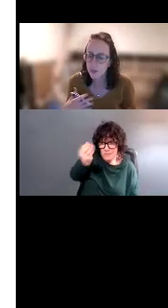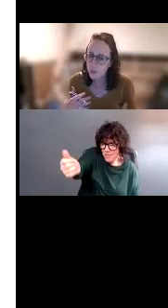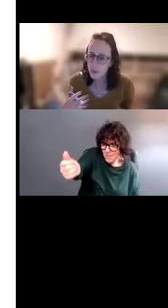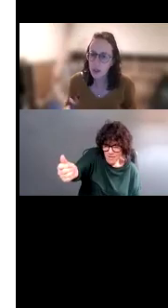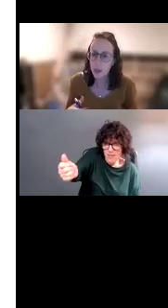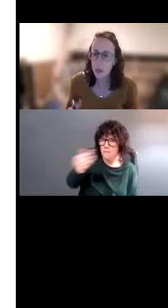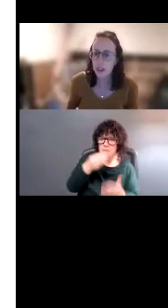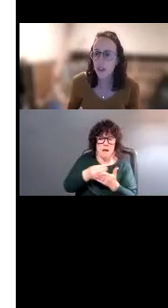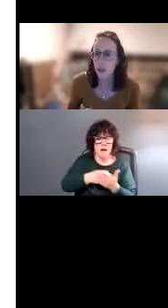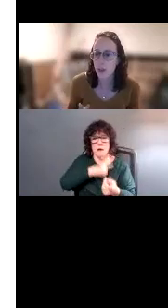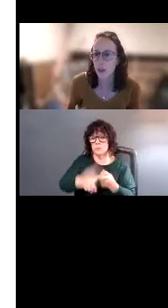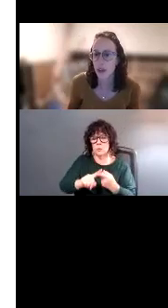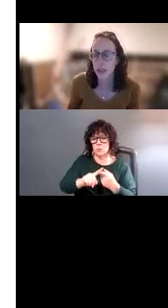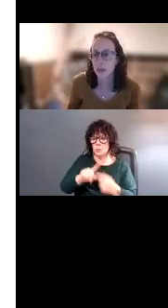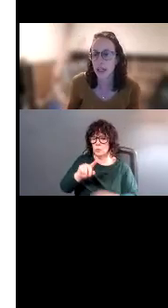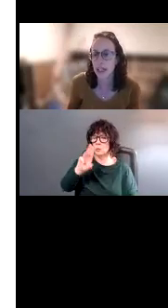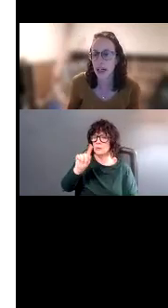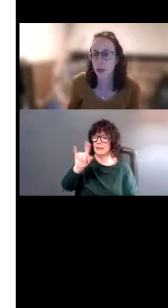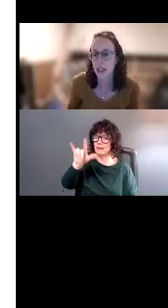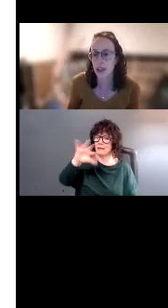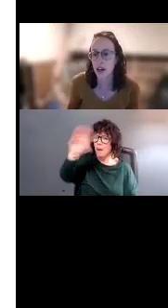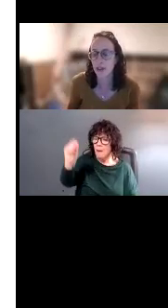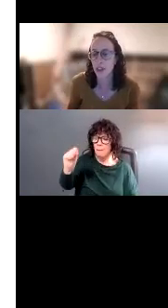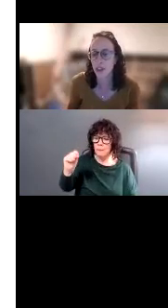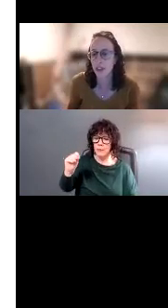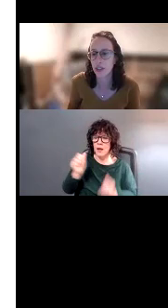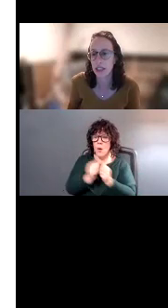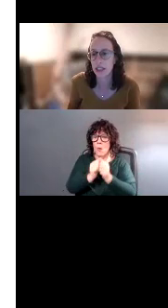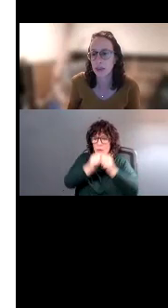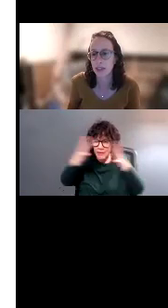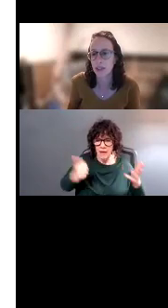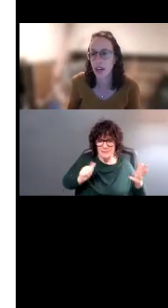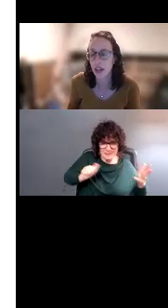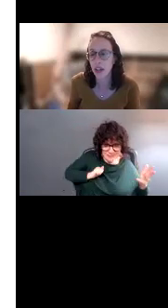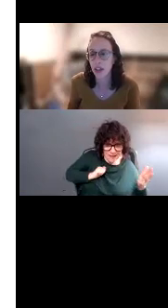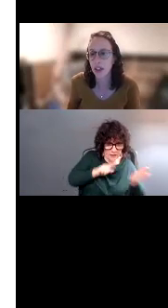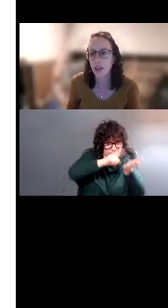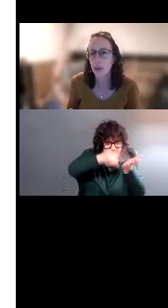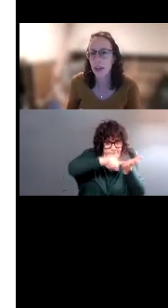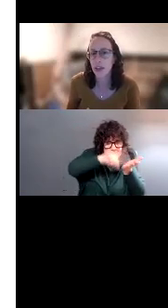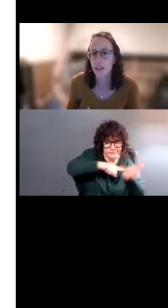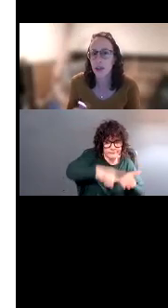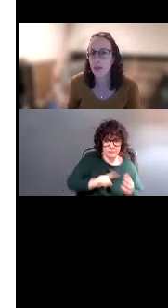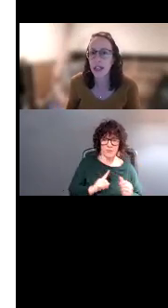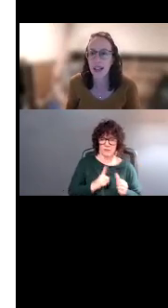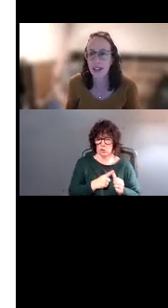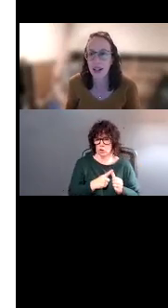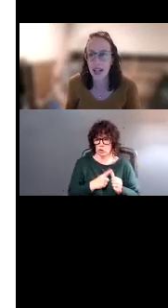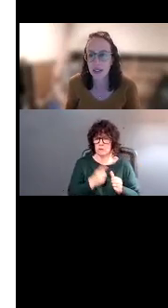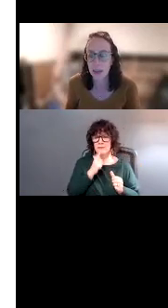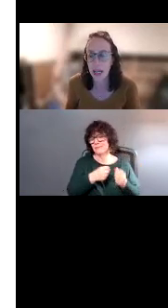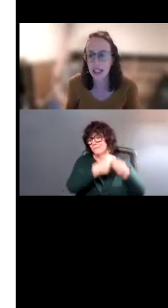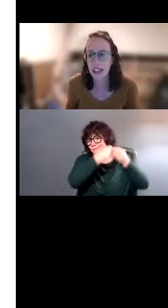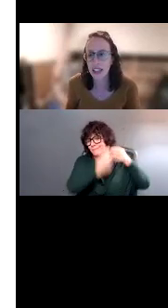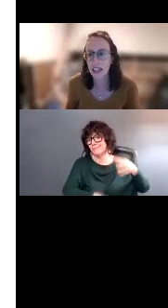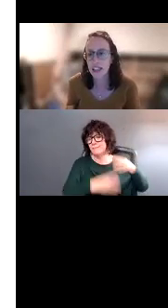of wonderful programs right now being offered to victims of the fire where you might not